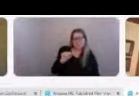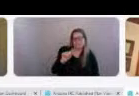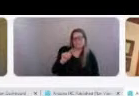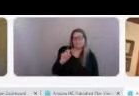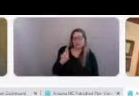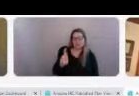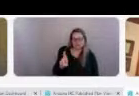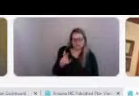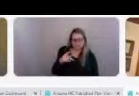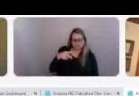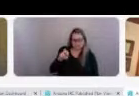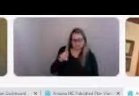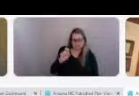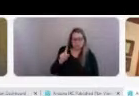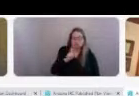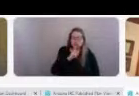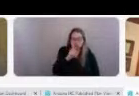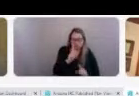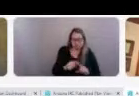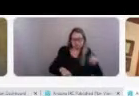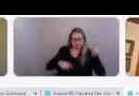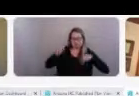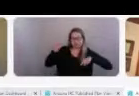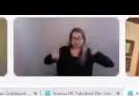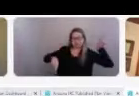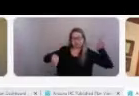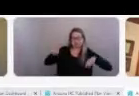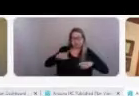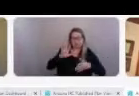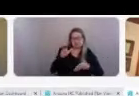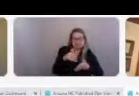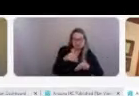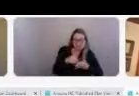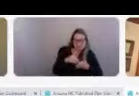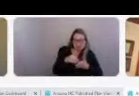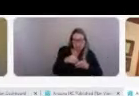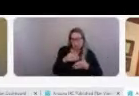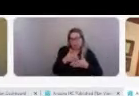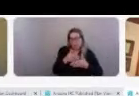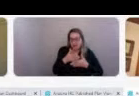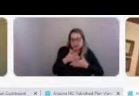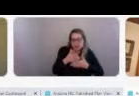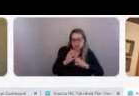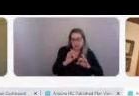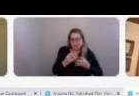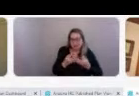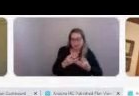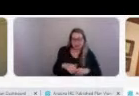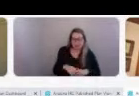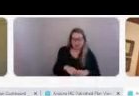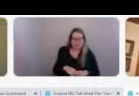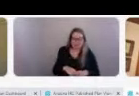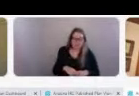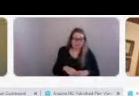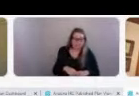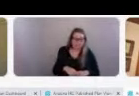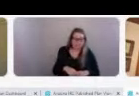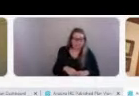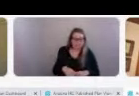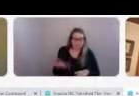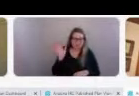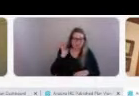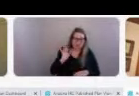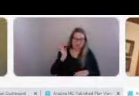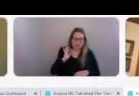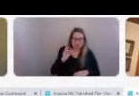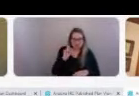peoria is very diverse there are middle class families in peoria it is not monolithic group and in the past the